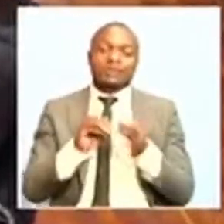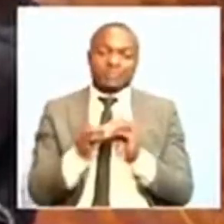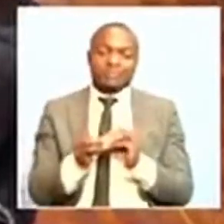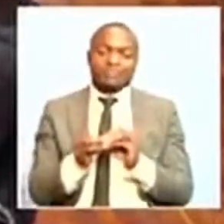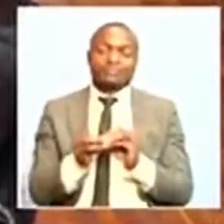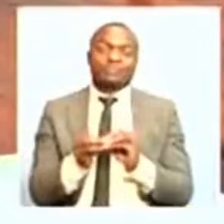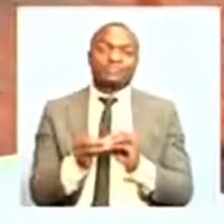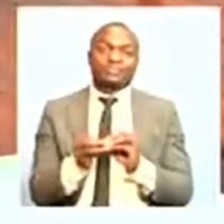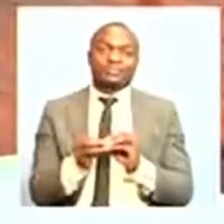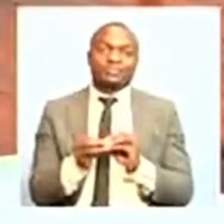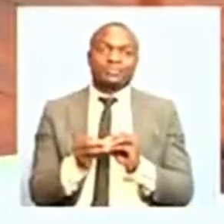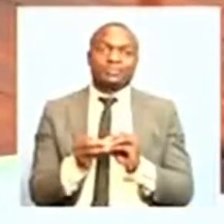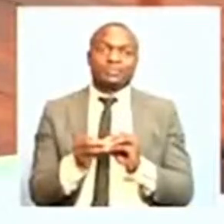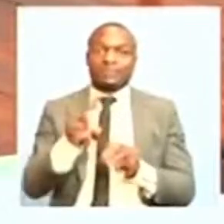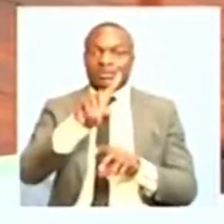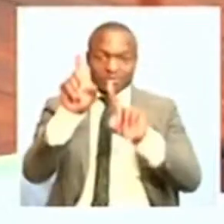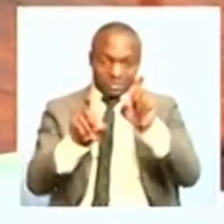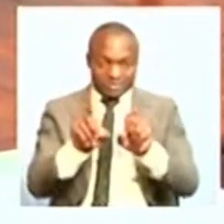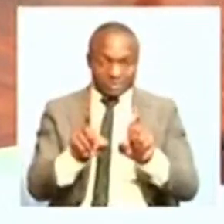we.